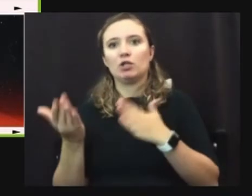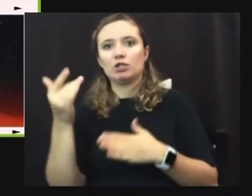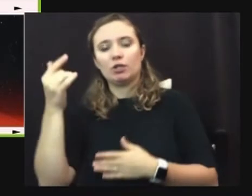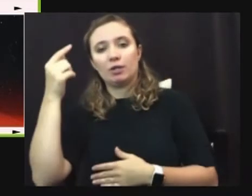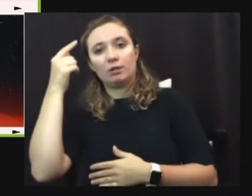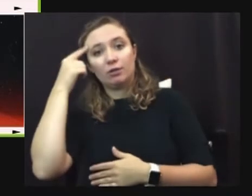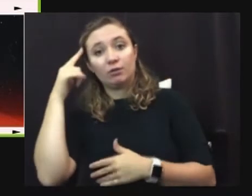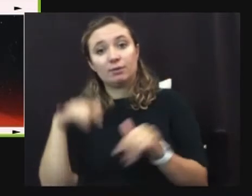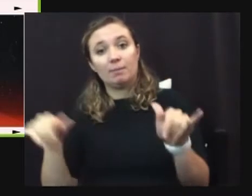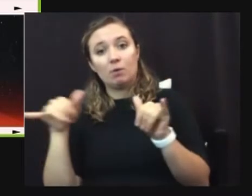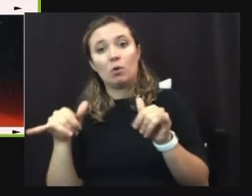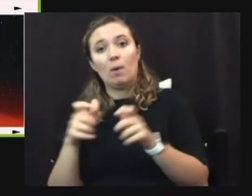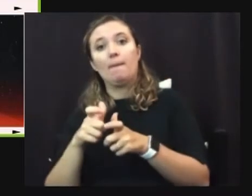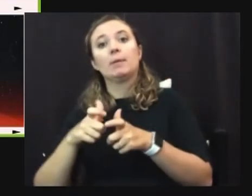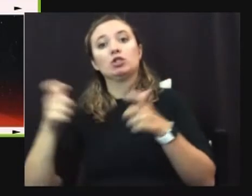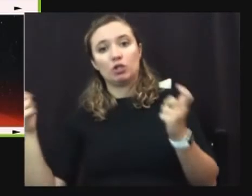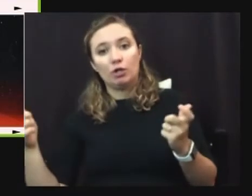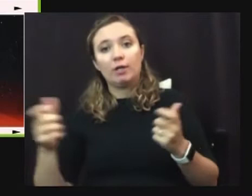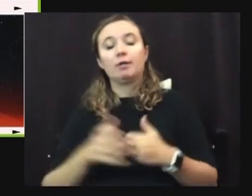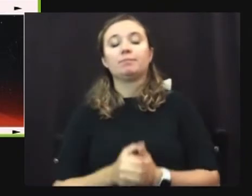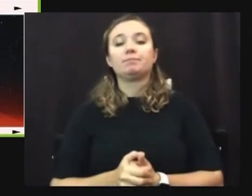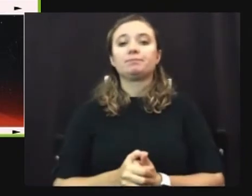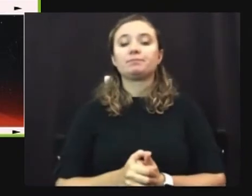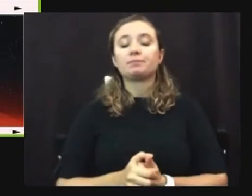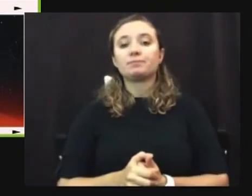But most people are